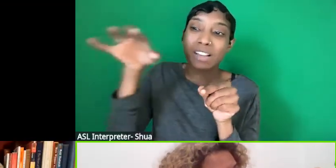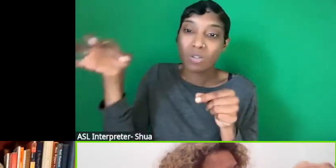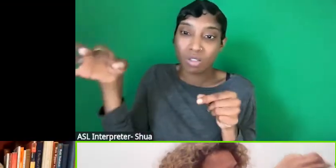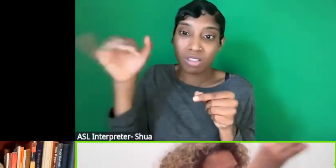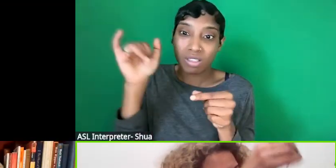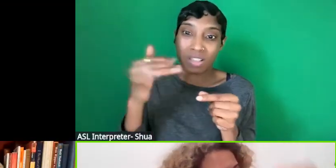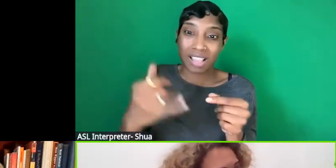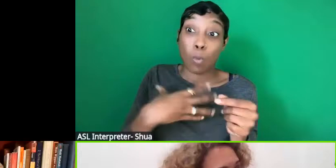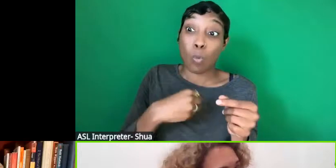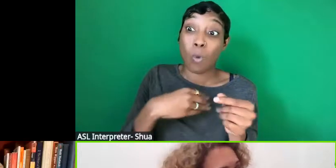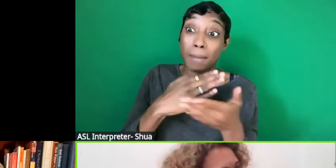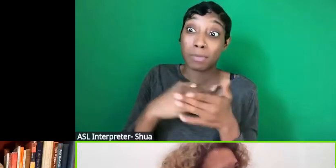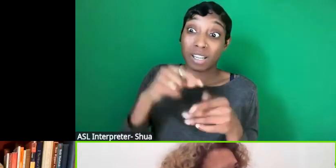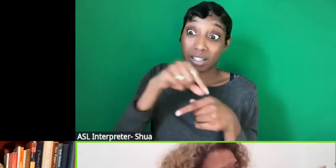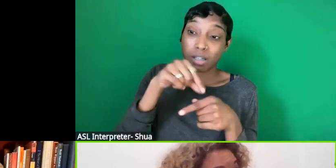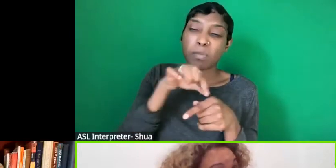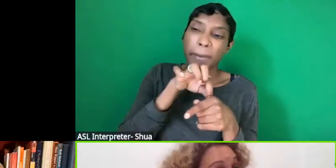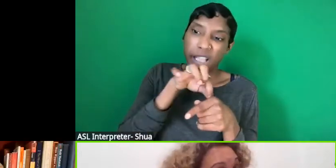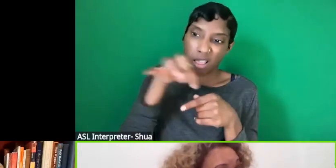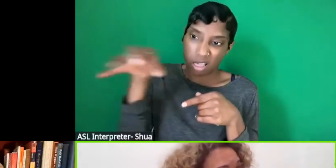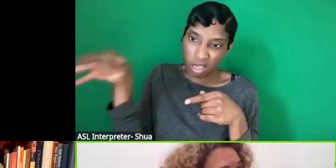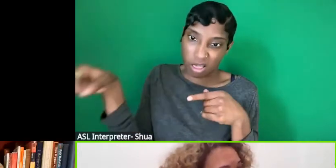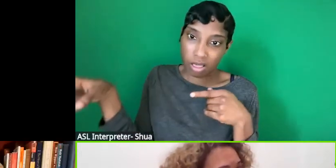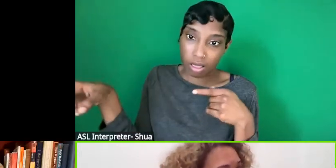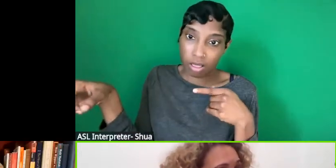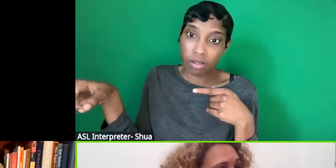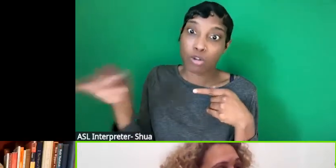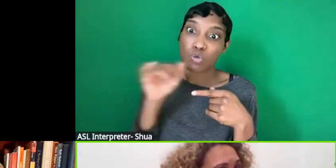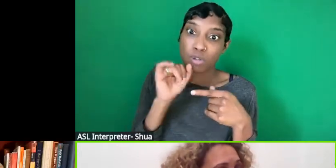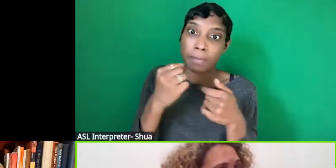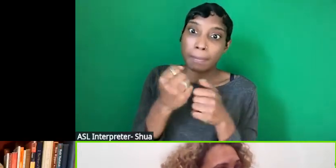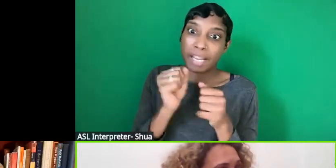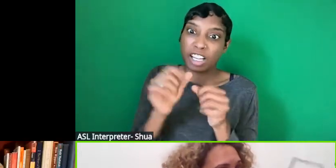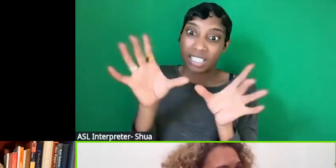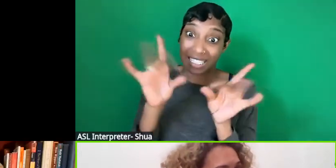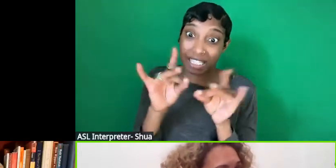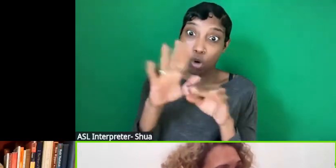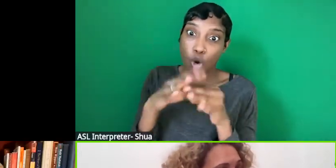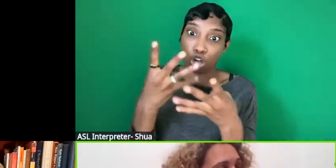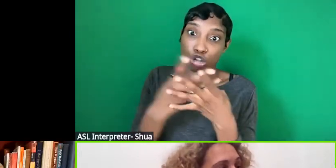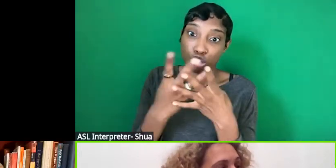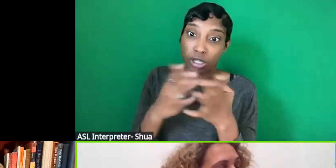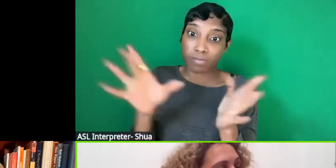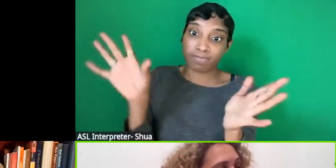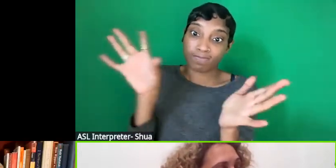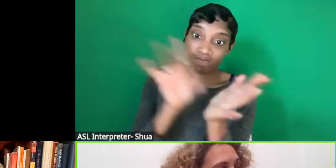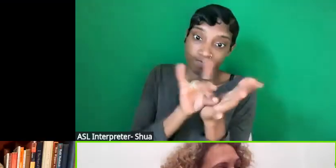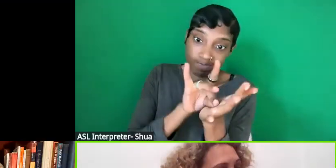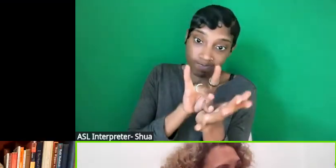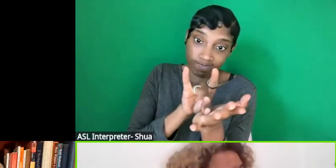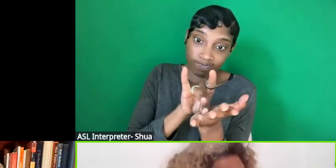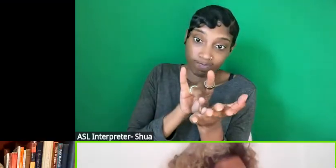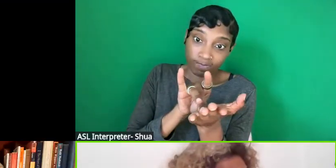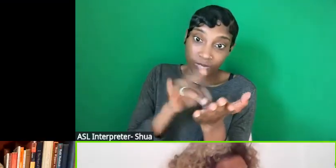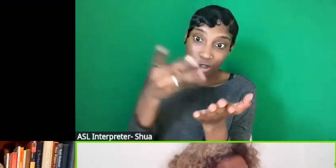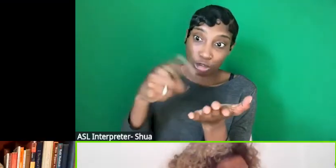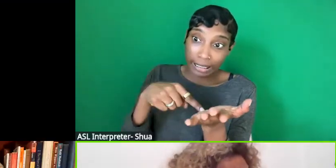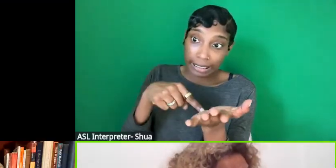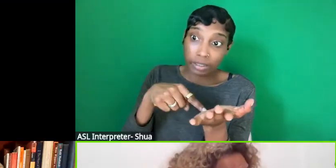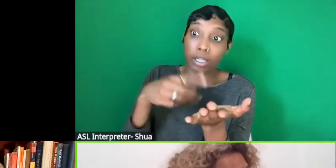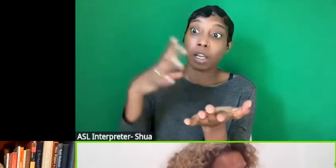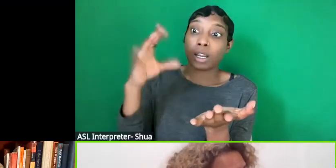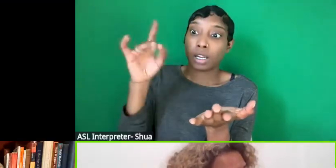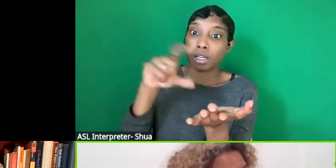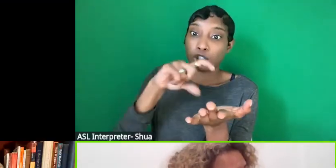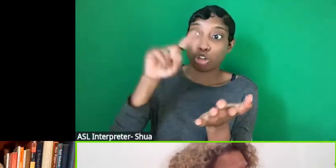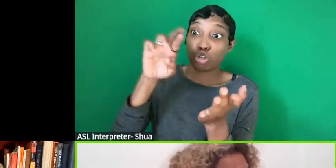that white piece off. And you'll notice that's really sticky underneath, much stickier than you probably thought it would be. So you're going to take that and